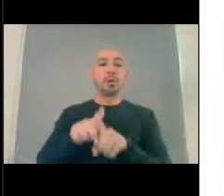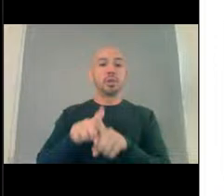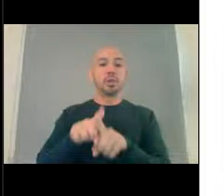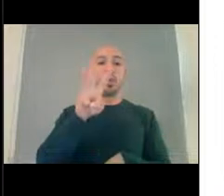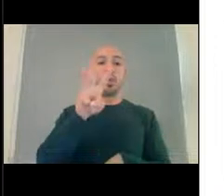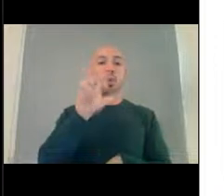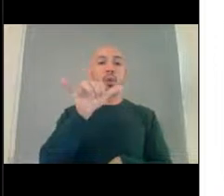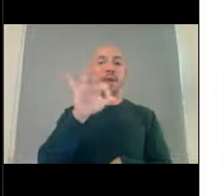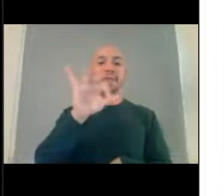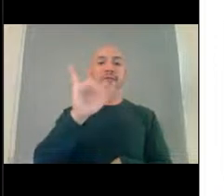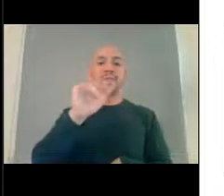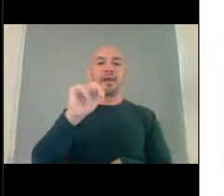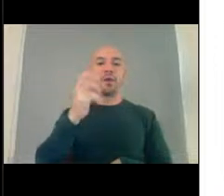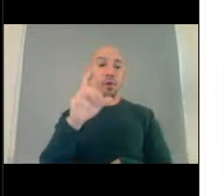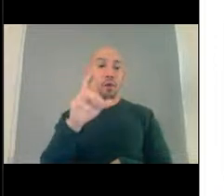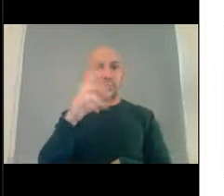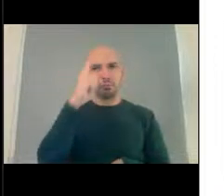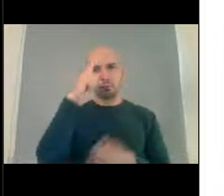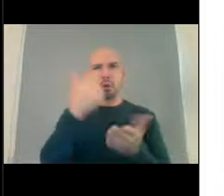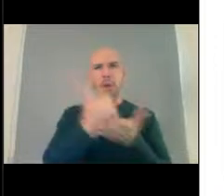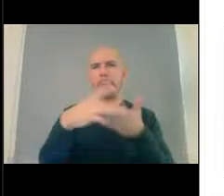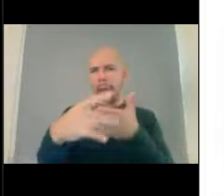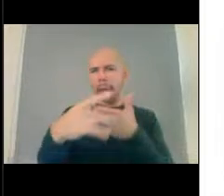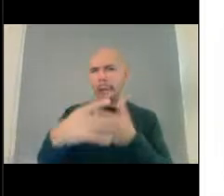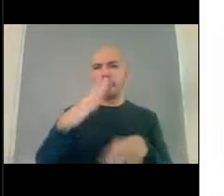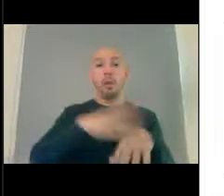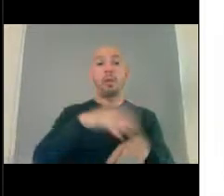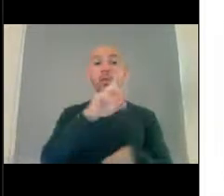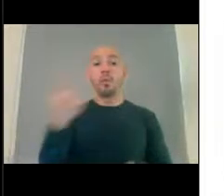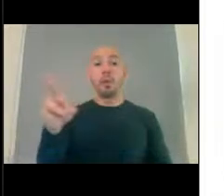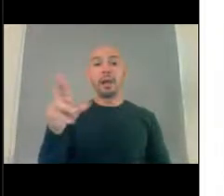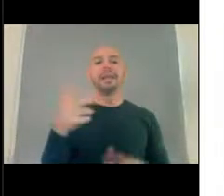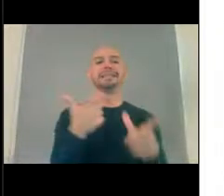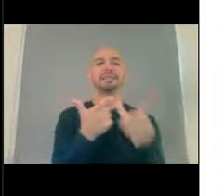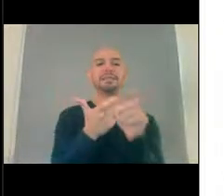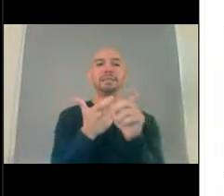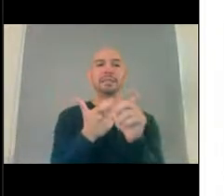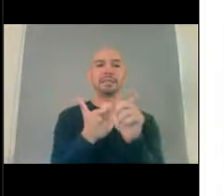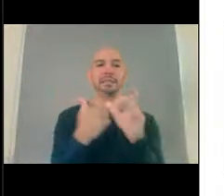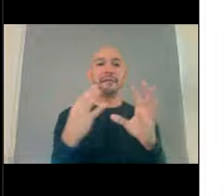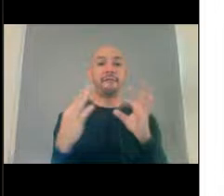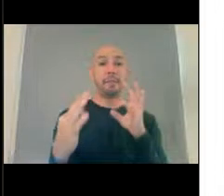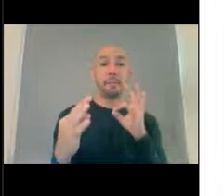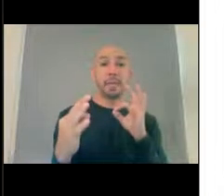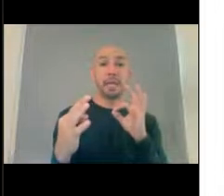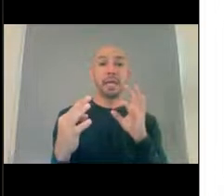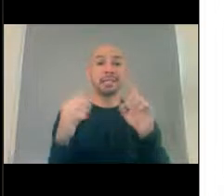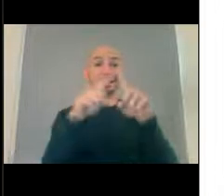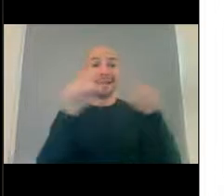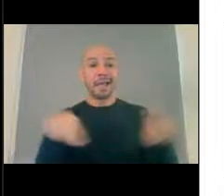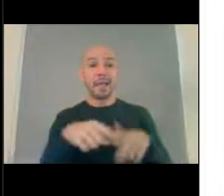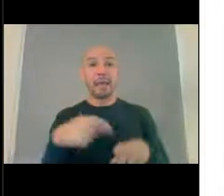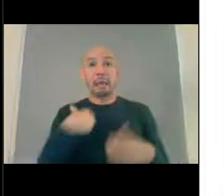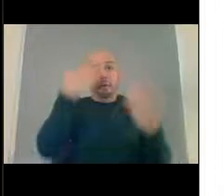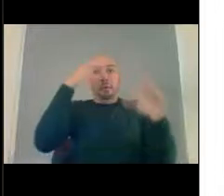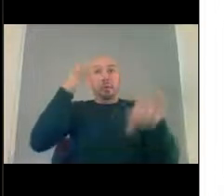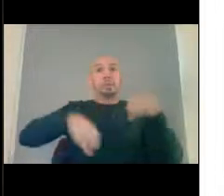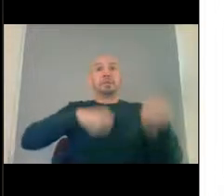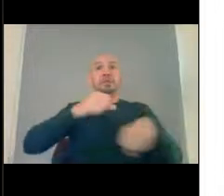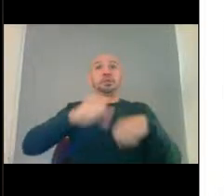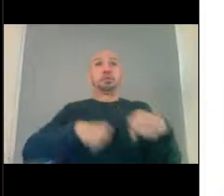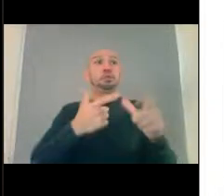intersections and then on the right is a speed feedback sign i unfortunately i didn't know the bicycle speed limit so i had no idea